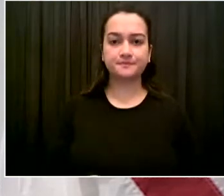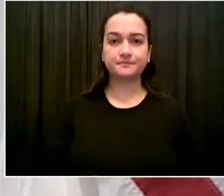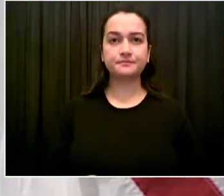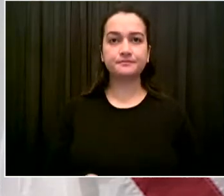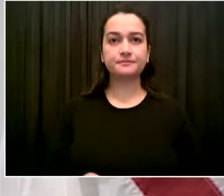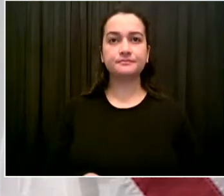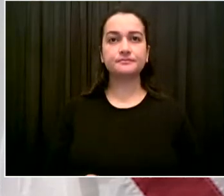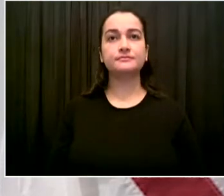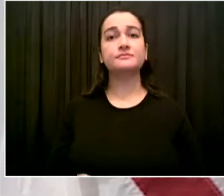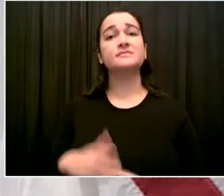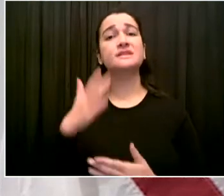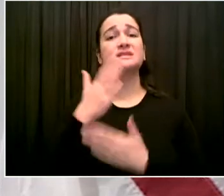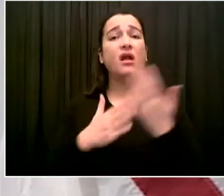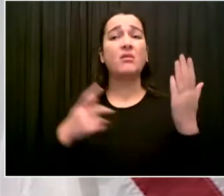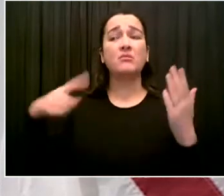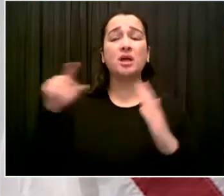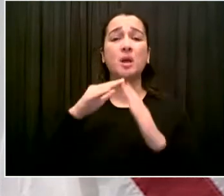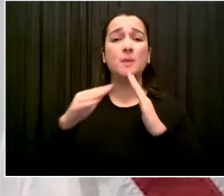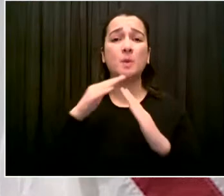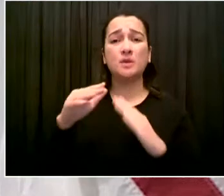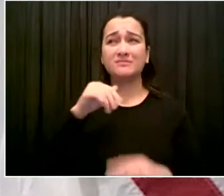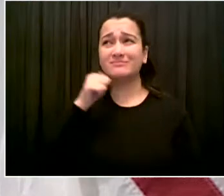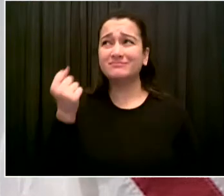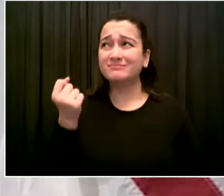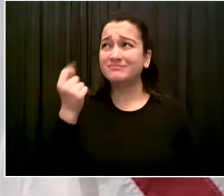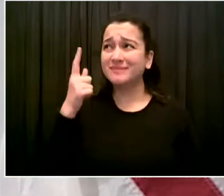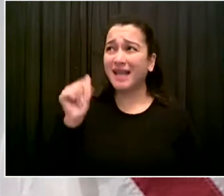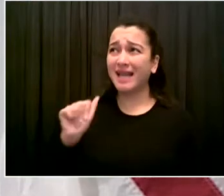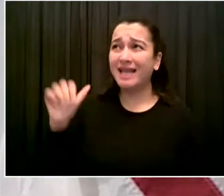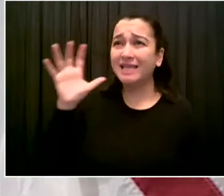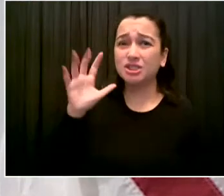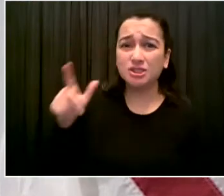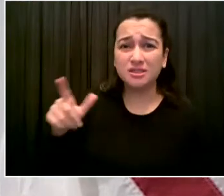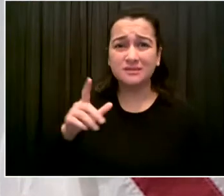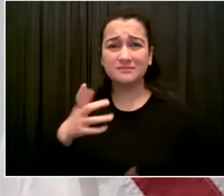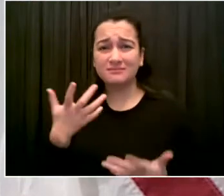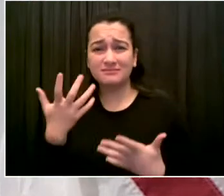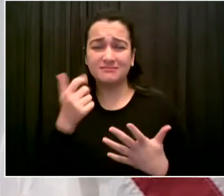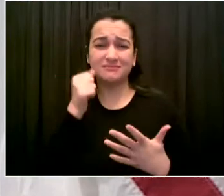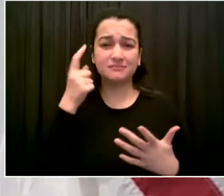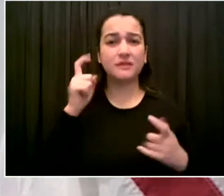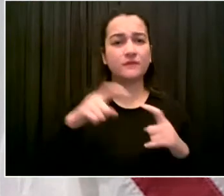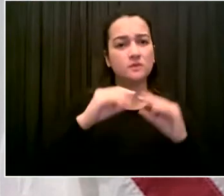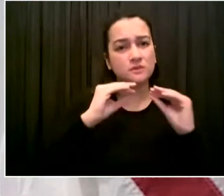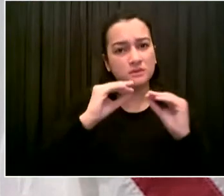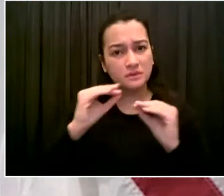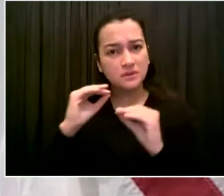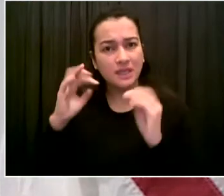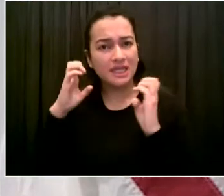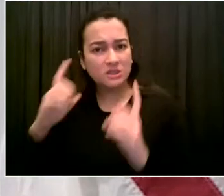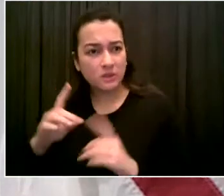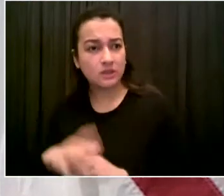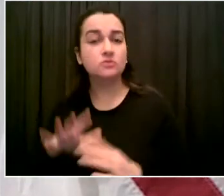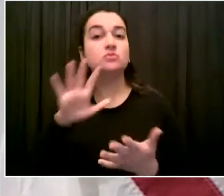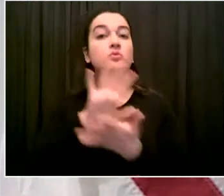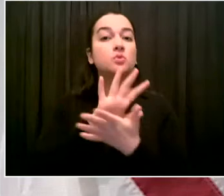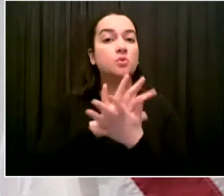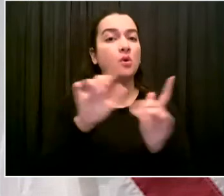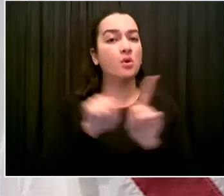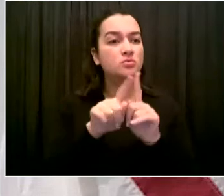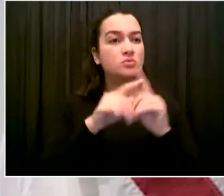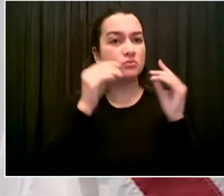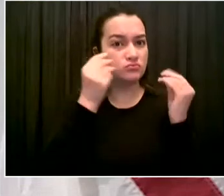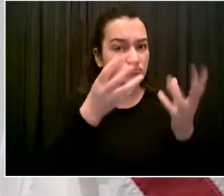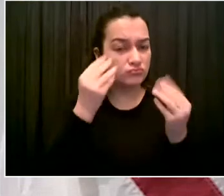do in our schools and beyond to foster respect and understanding for Asian American communities. And some of it is very much the work